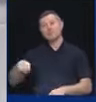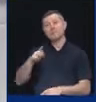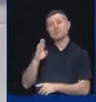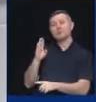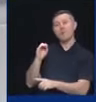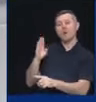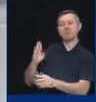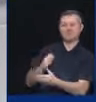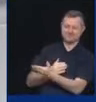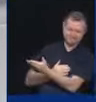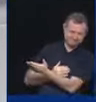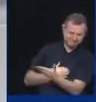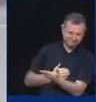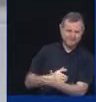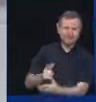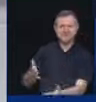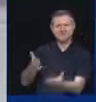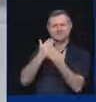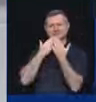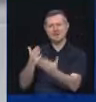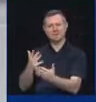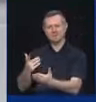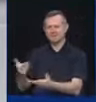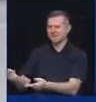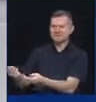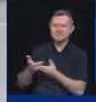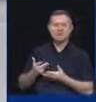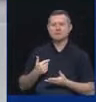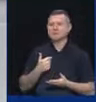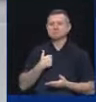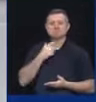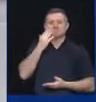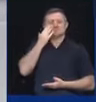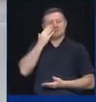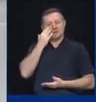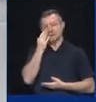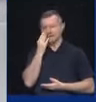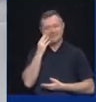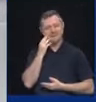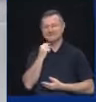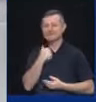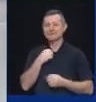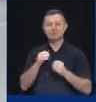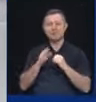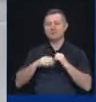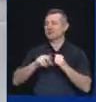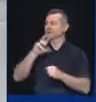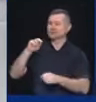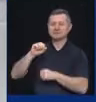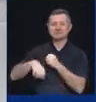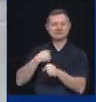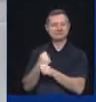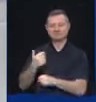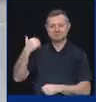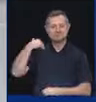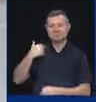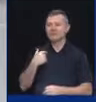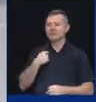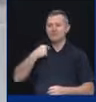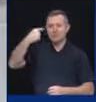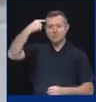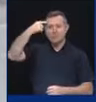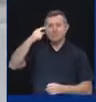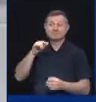Thank you for giving me the opportunity of a lifetime. Oh dear, over 30 years ago. And I thought that was only gonna last a